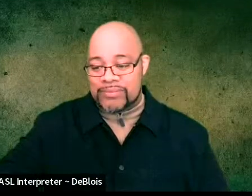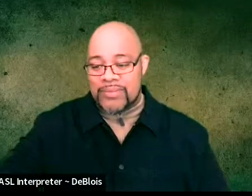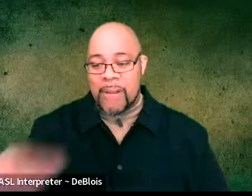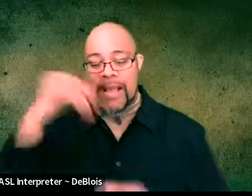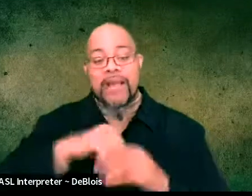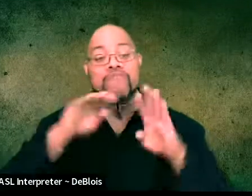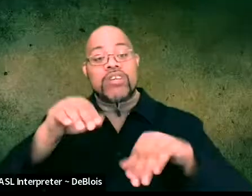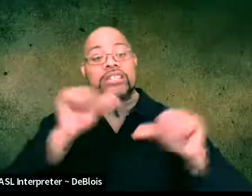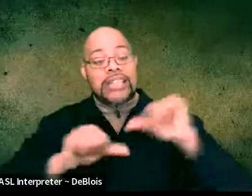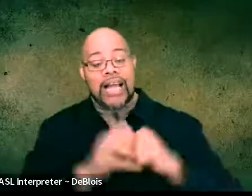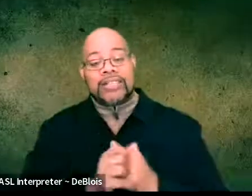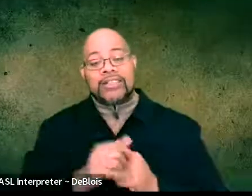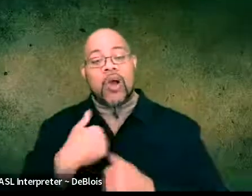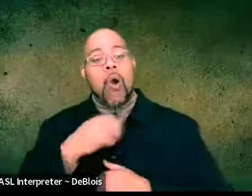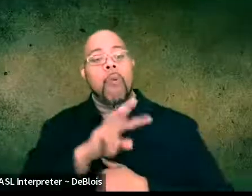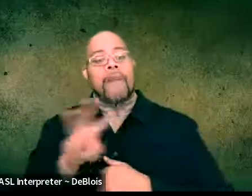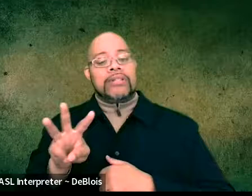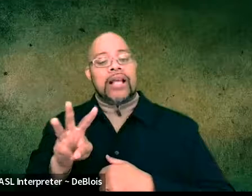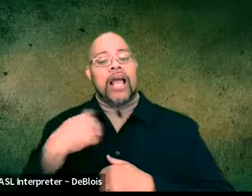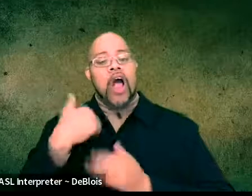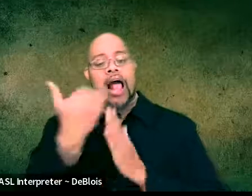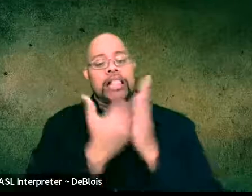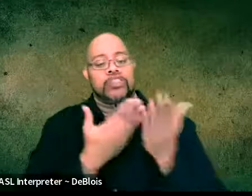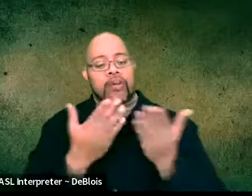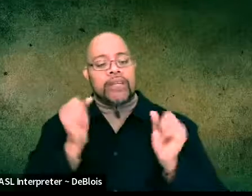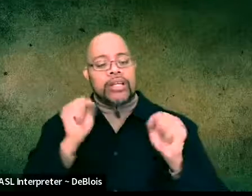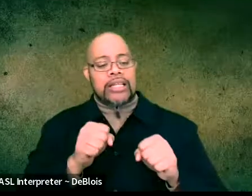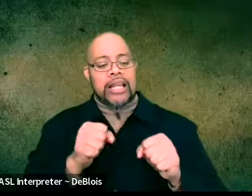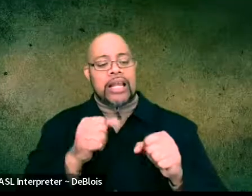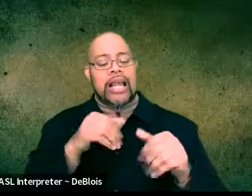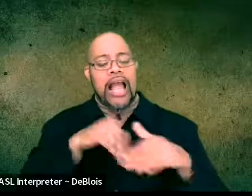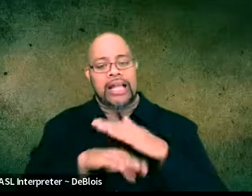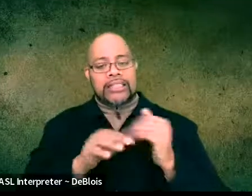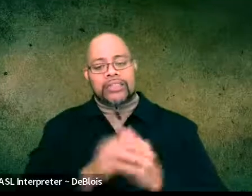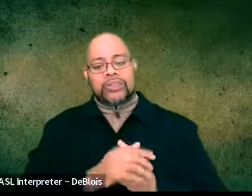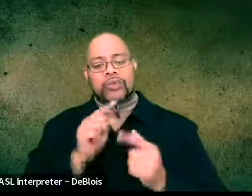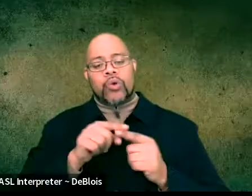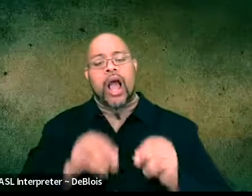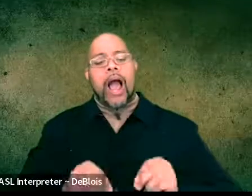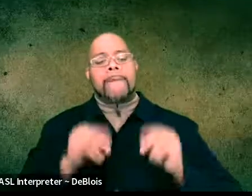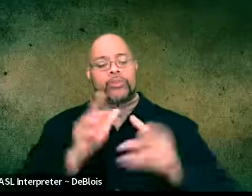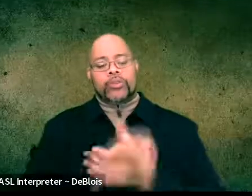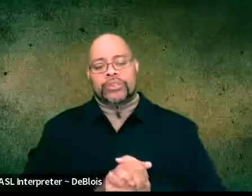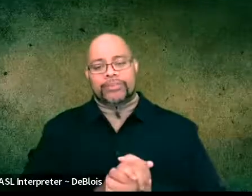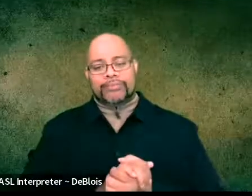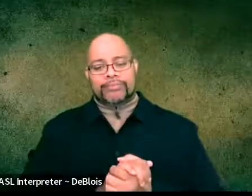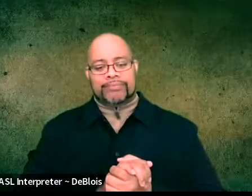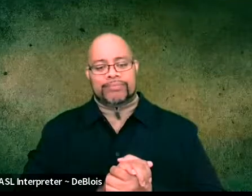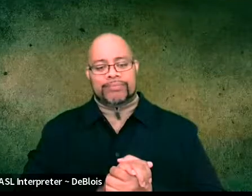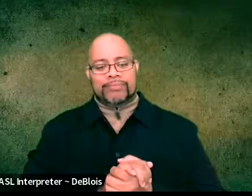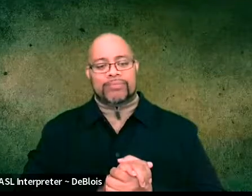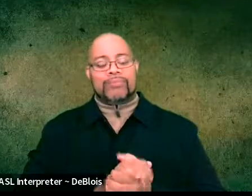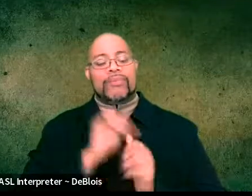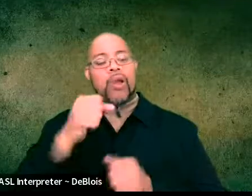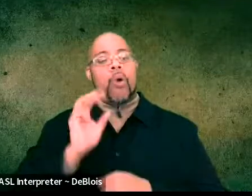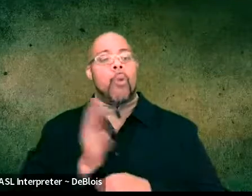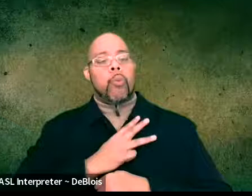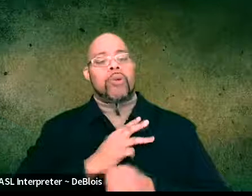our website and our listserv, so you can have access to these opportunities. And